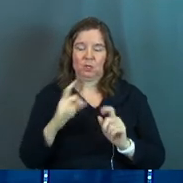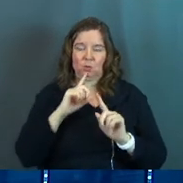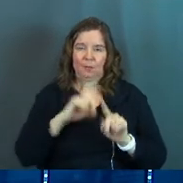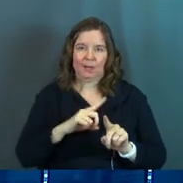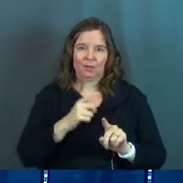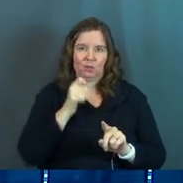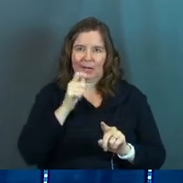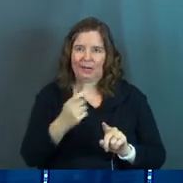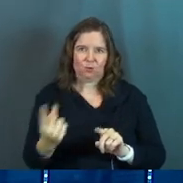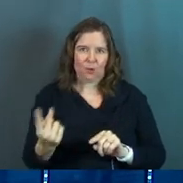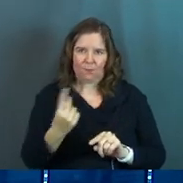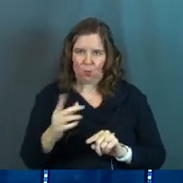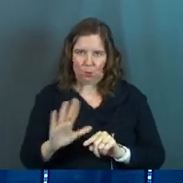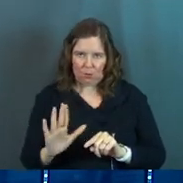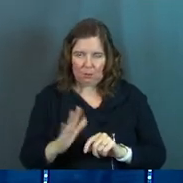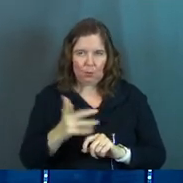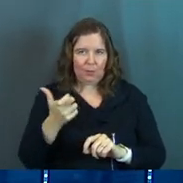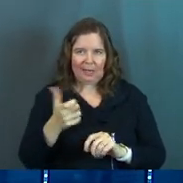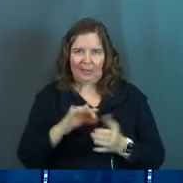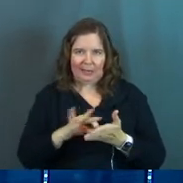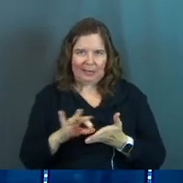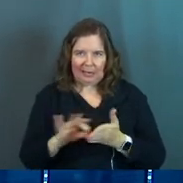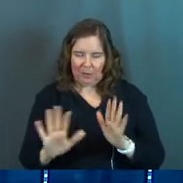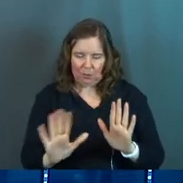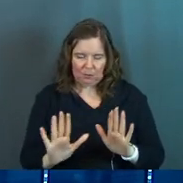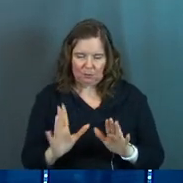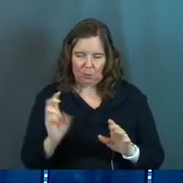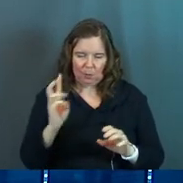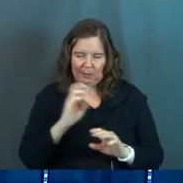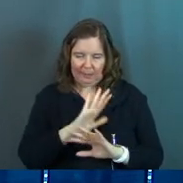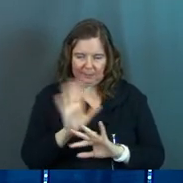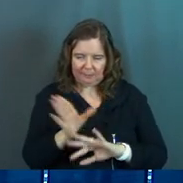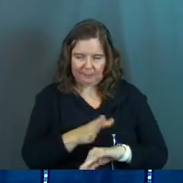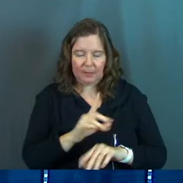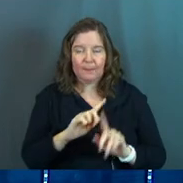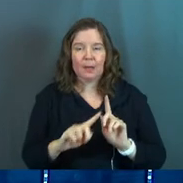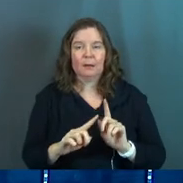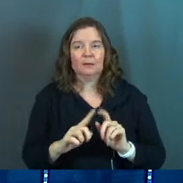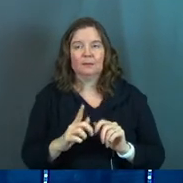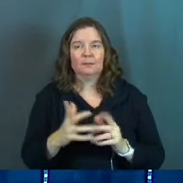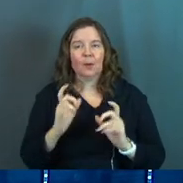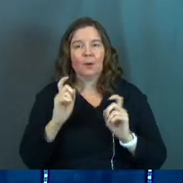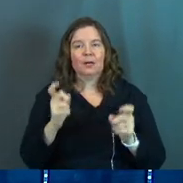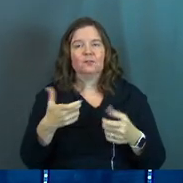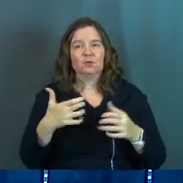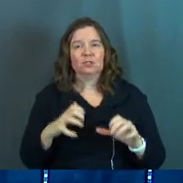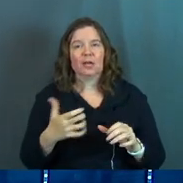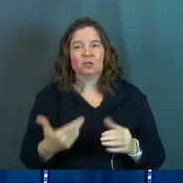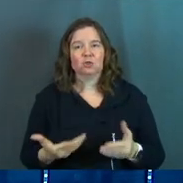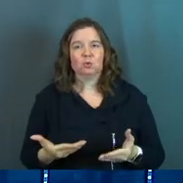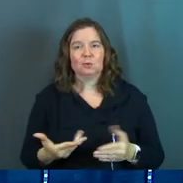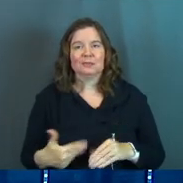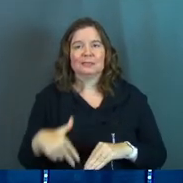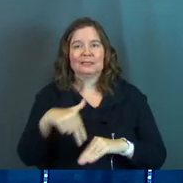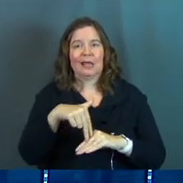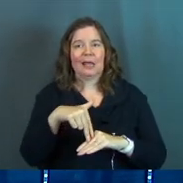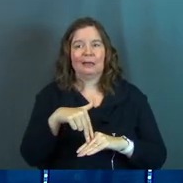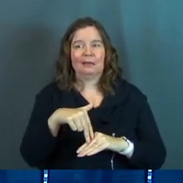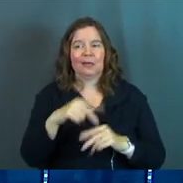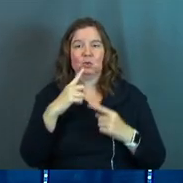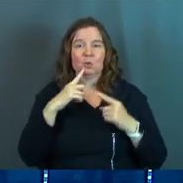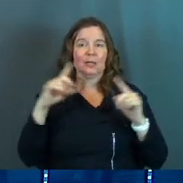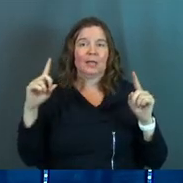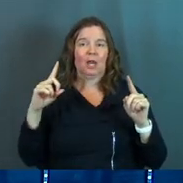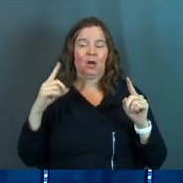to respond. You're not going to have to come forward, and we're not going to count you or any weirdness like that, but just I want to give you a chance to stand and just kind of declare